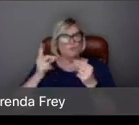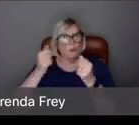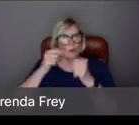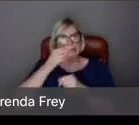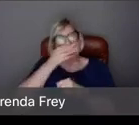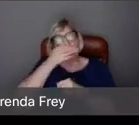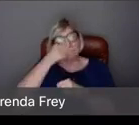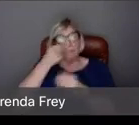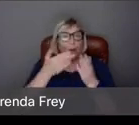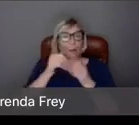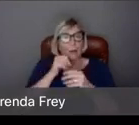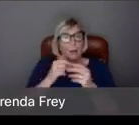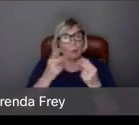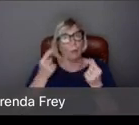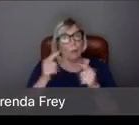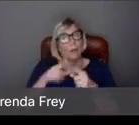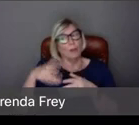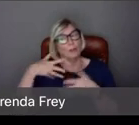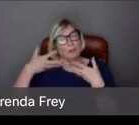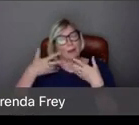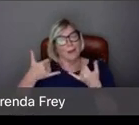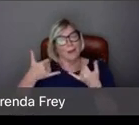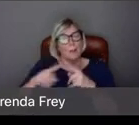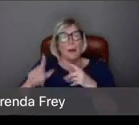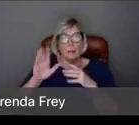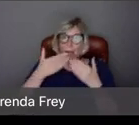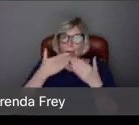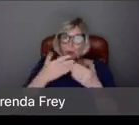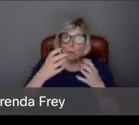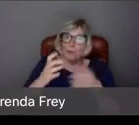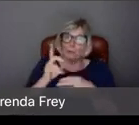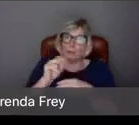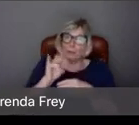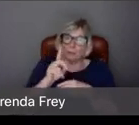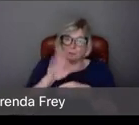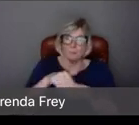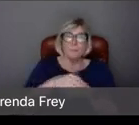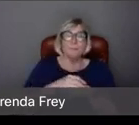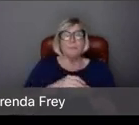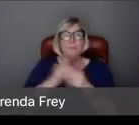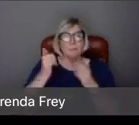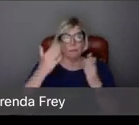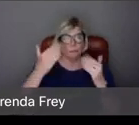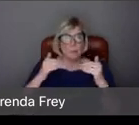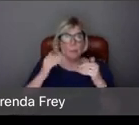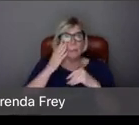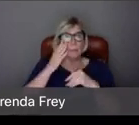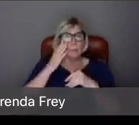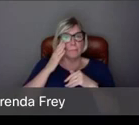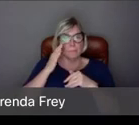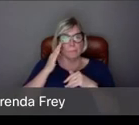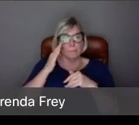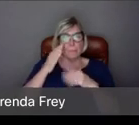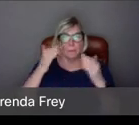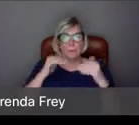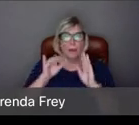Maybe not right away. They're a little young, right? Thank you so much. All right, well, now we are going to move on